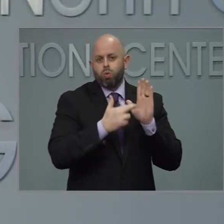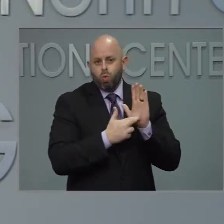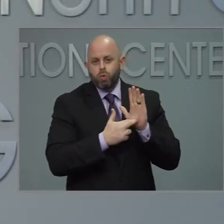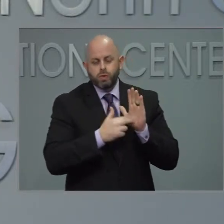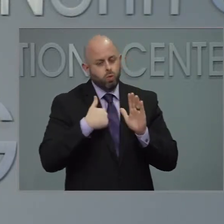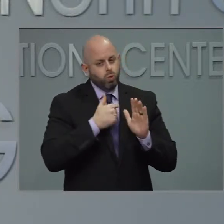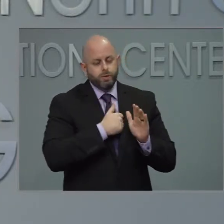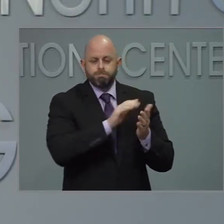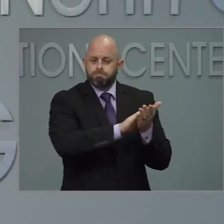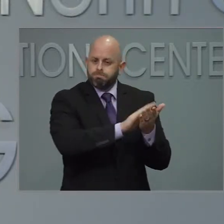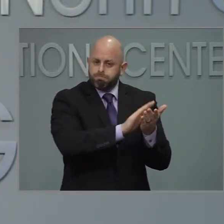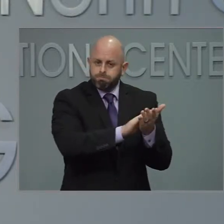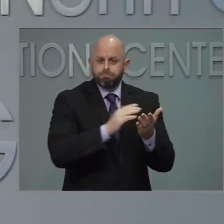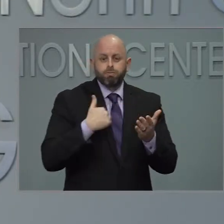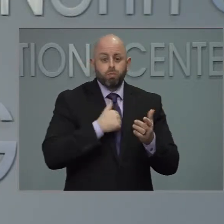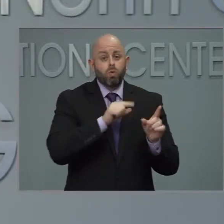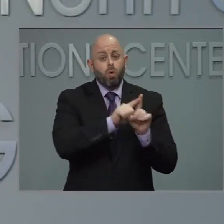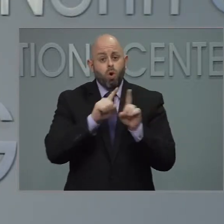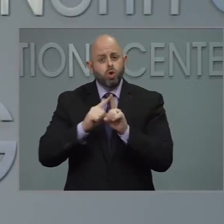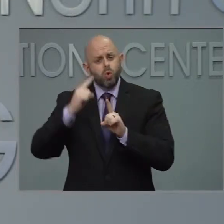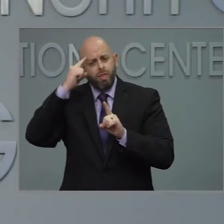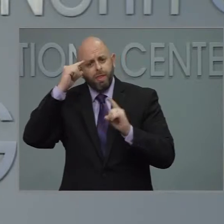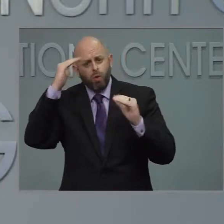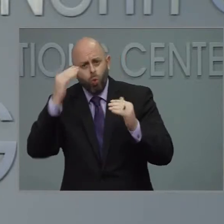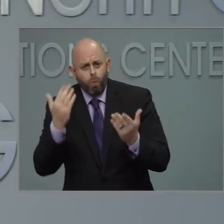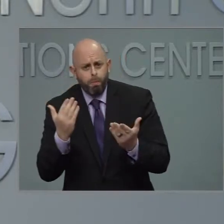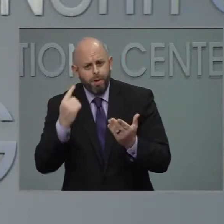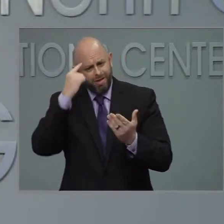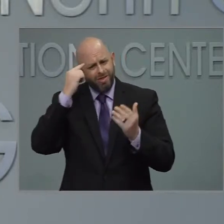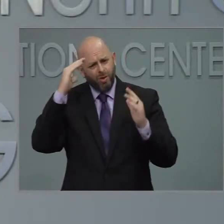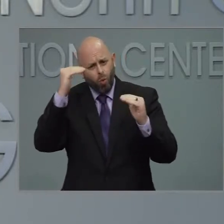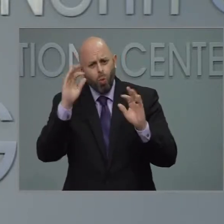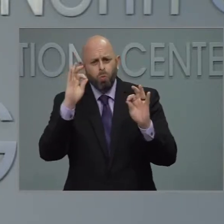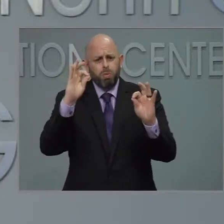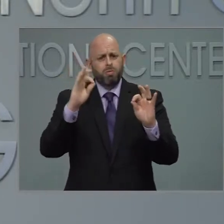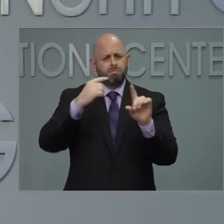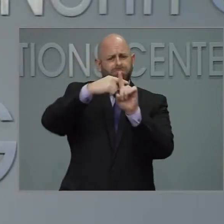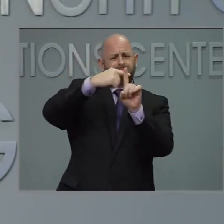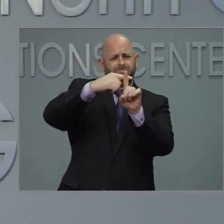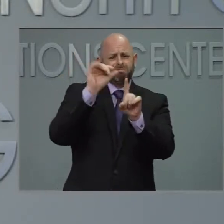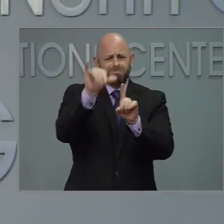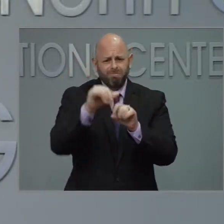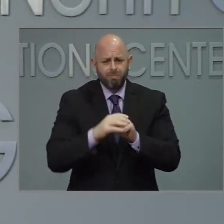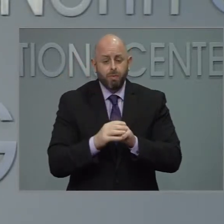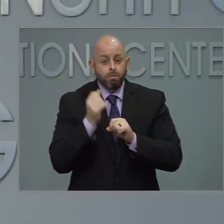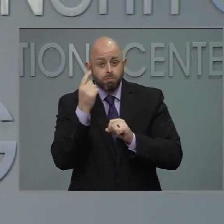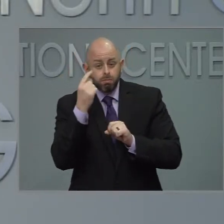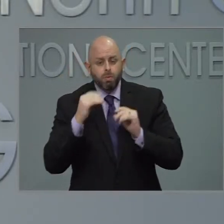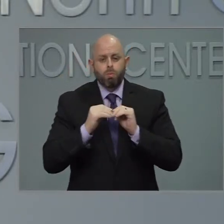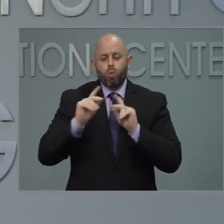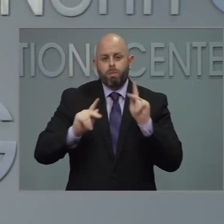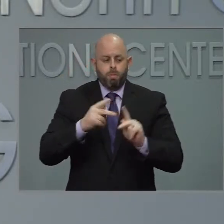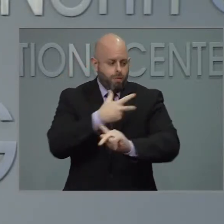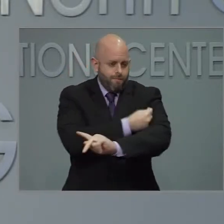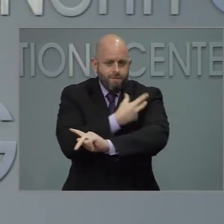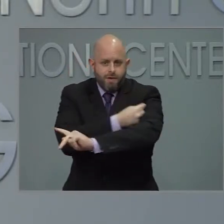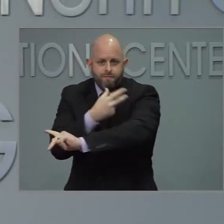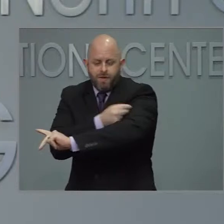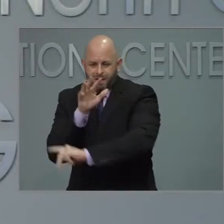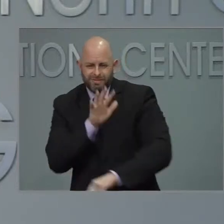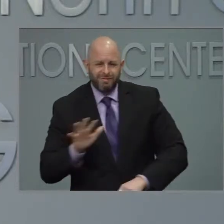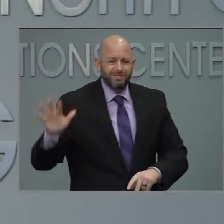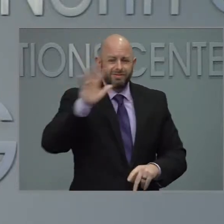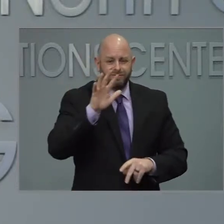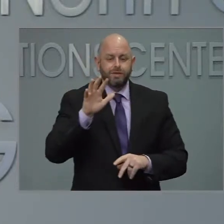we're very hopeful, and also as more people get vaccinated, that does figure into what